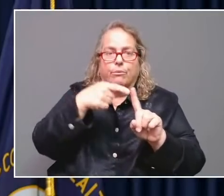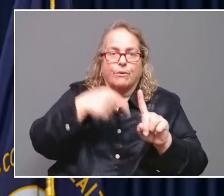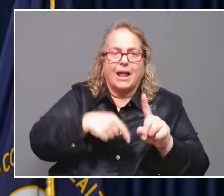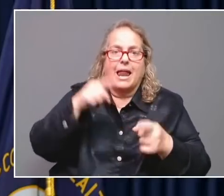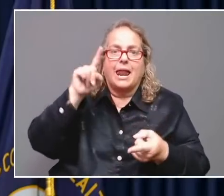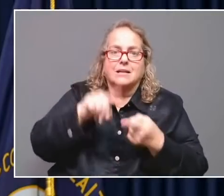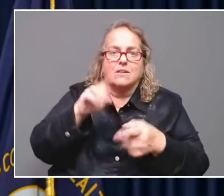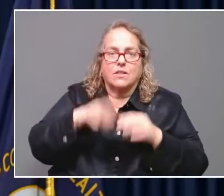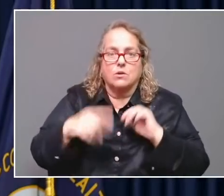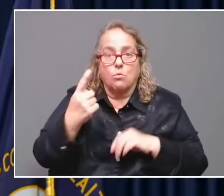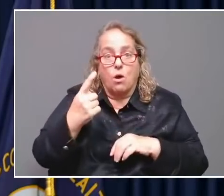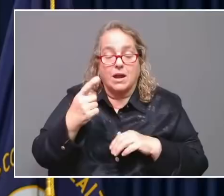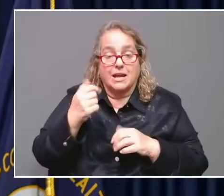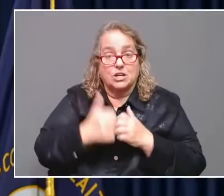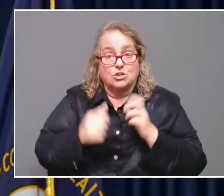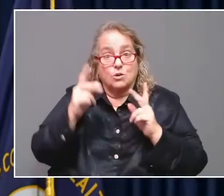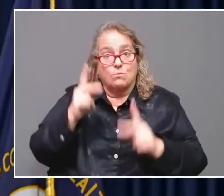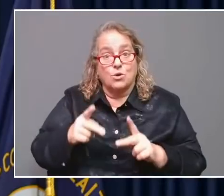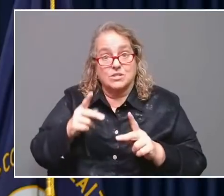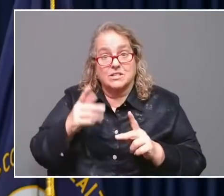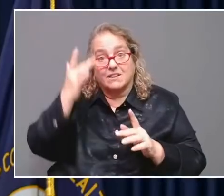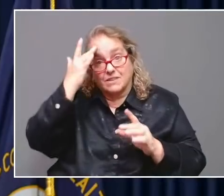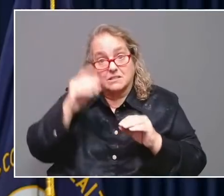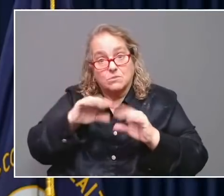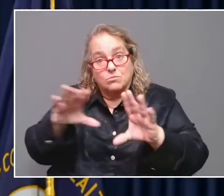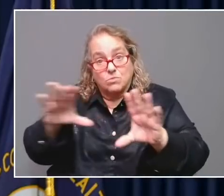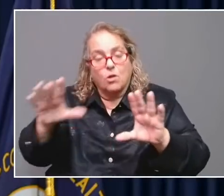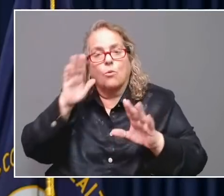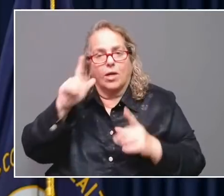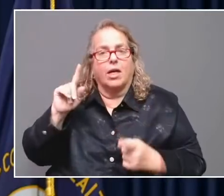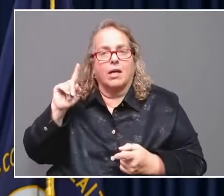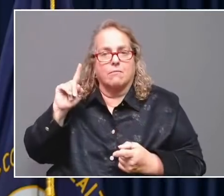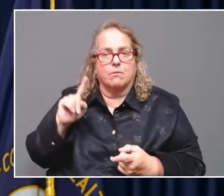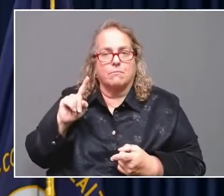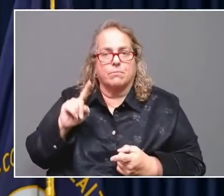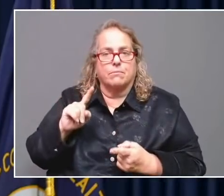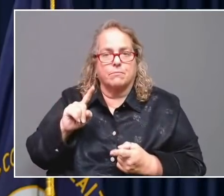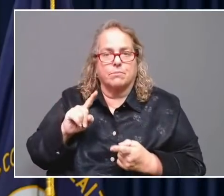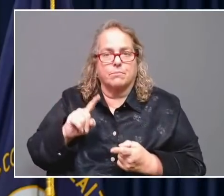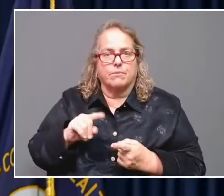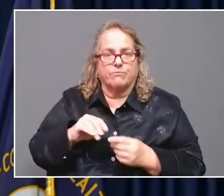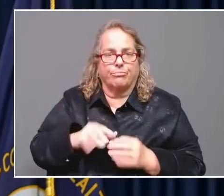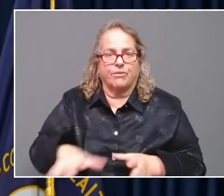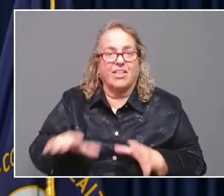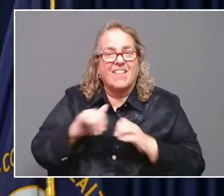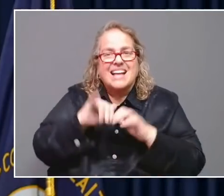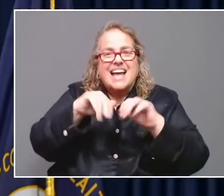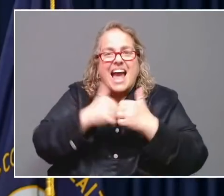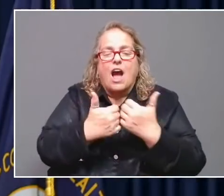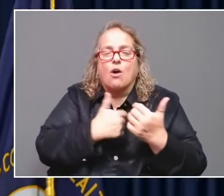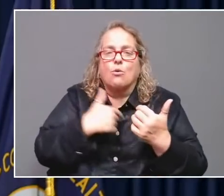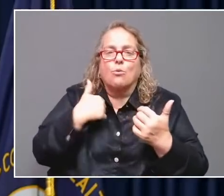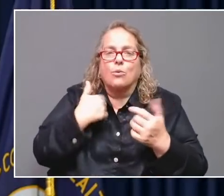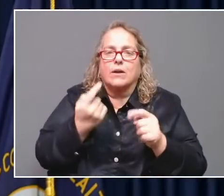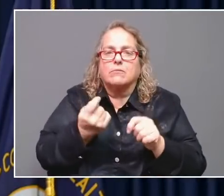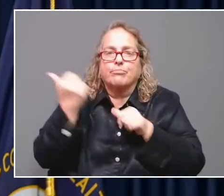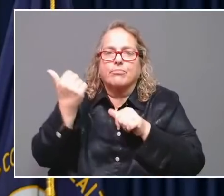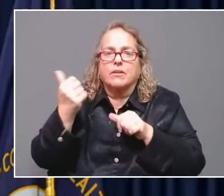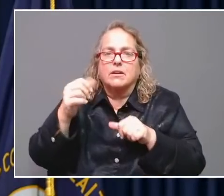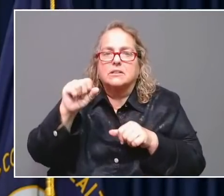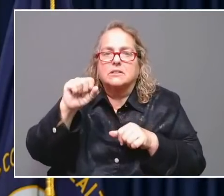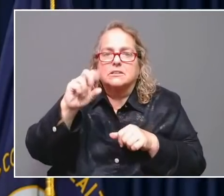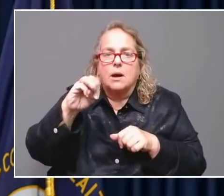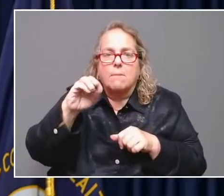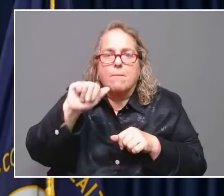someone else, and then it starts to wind down and fade away. That's how we got rid of things like smallpox, and hopefully how we'll get rid of polio,